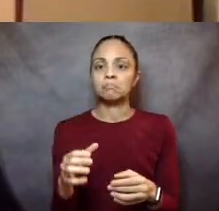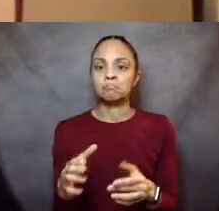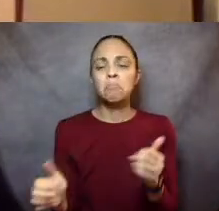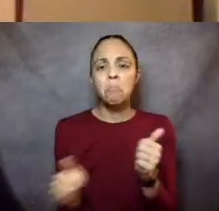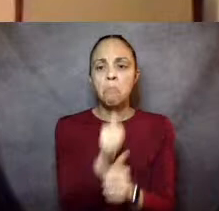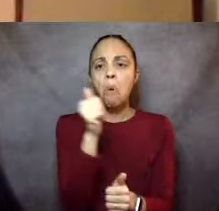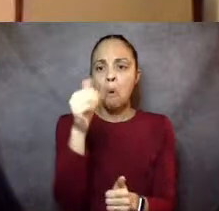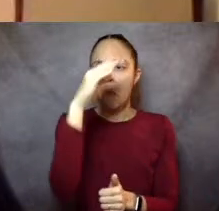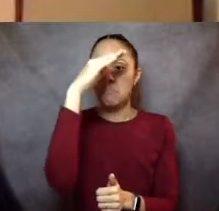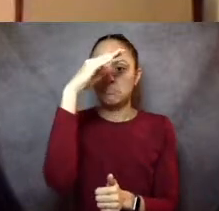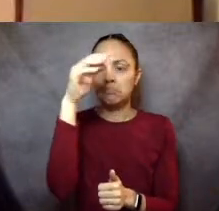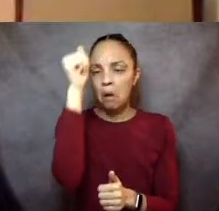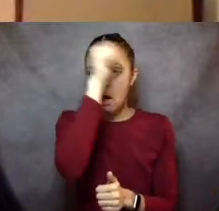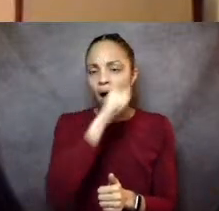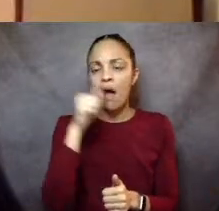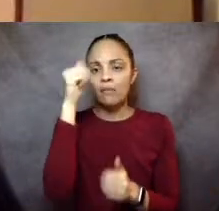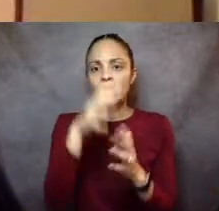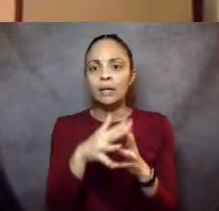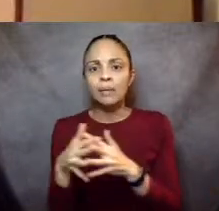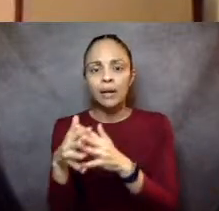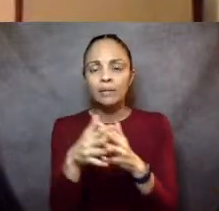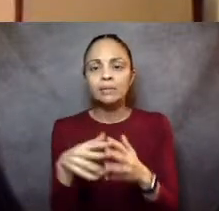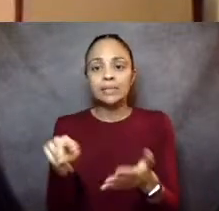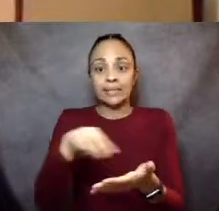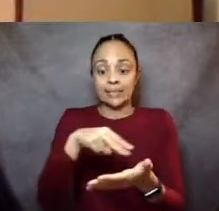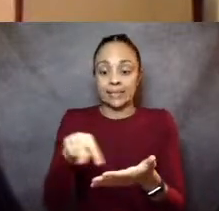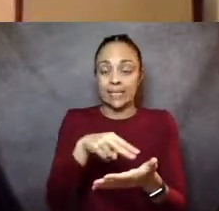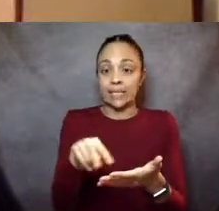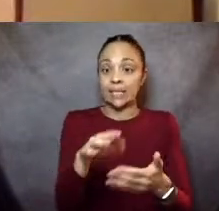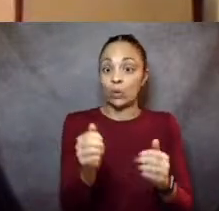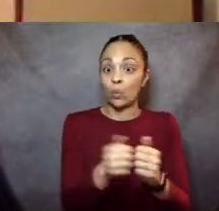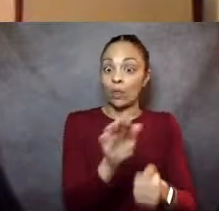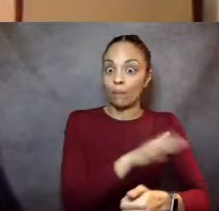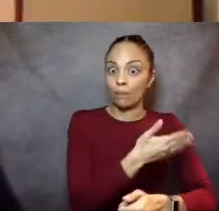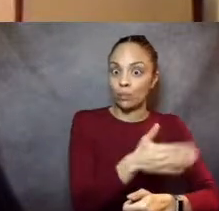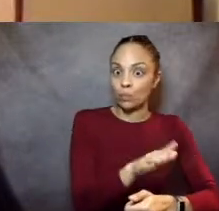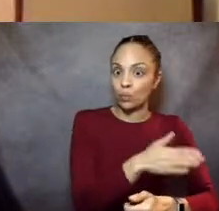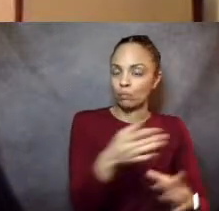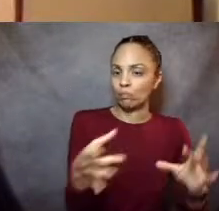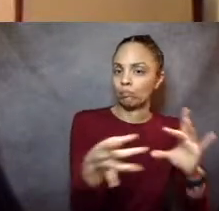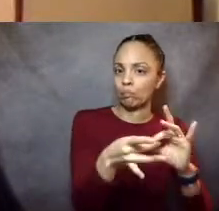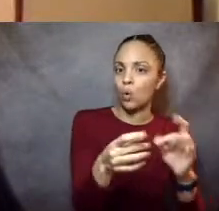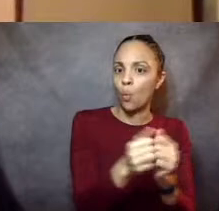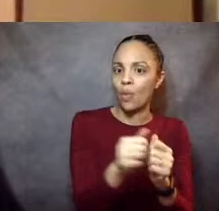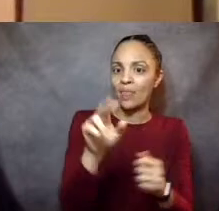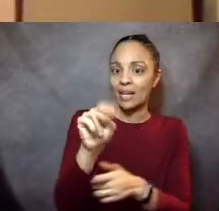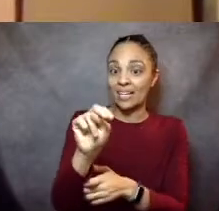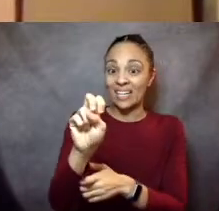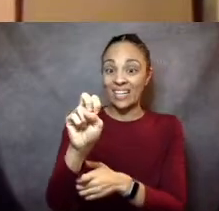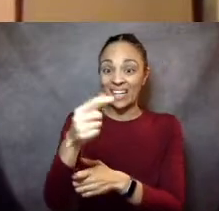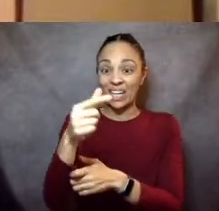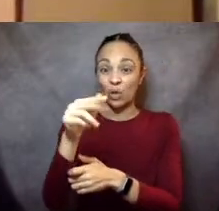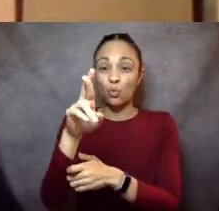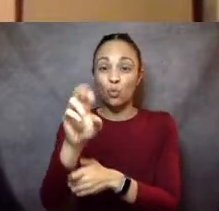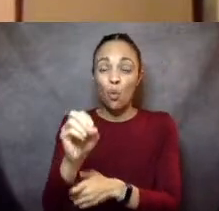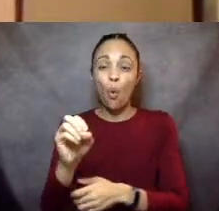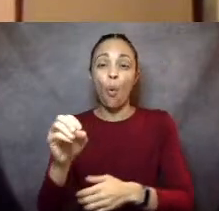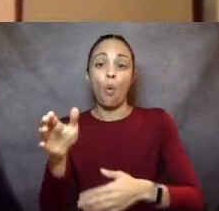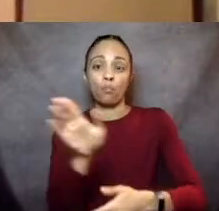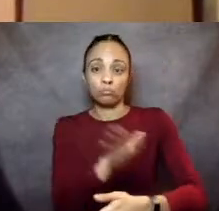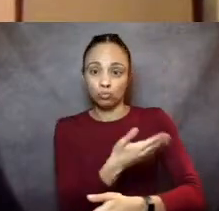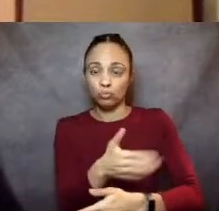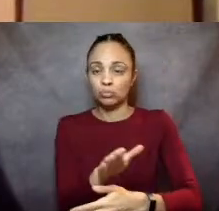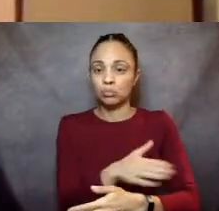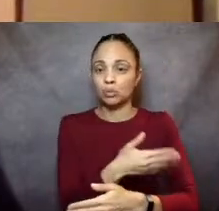dancing to Negro spirituals and to gospel songs in a language that they don't